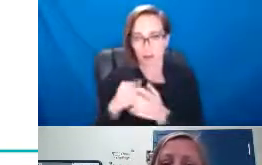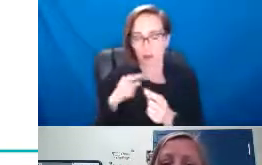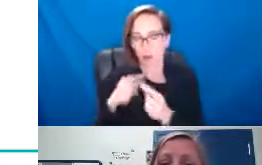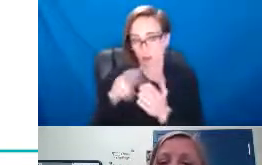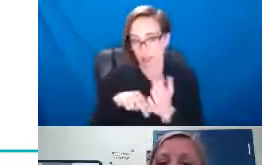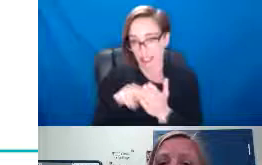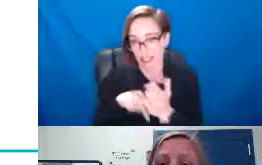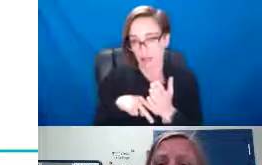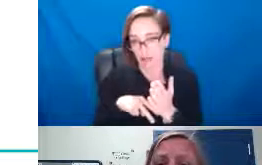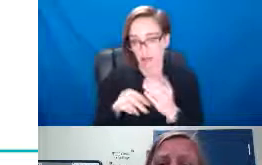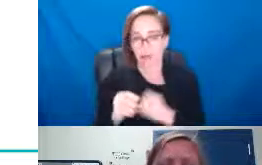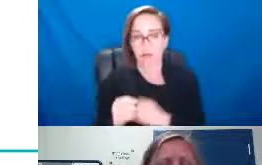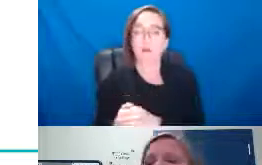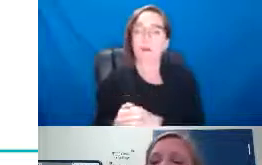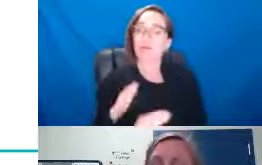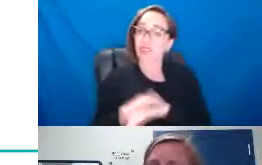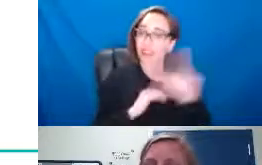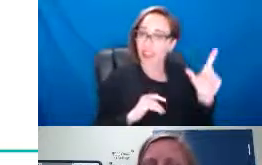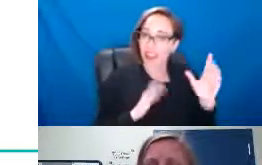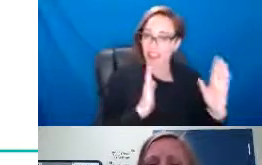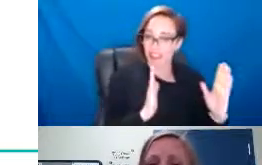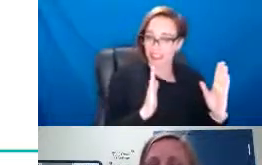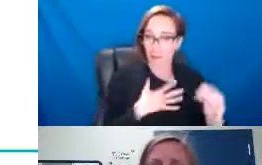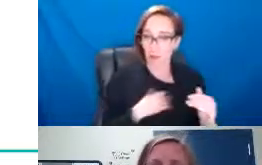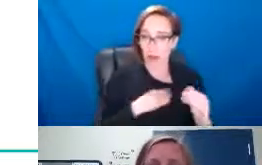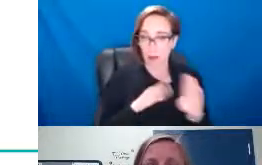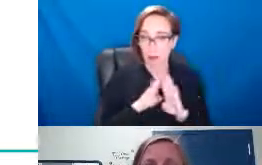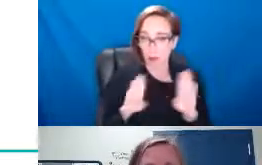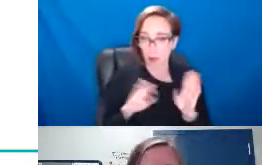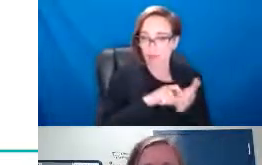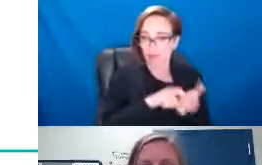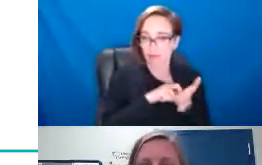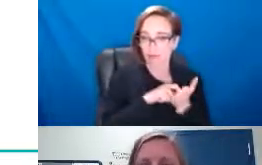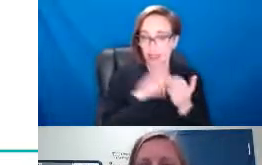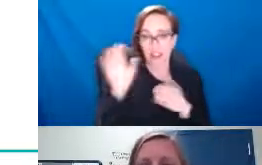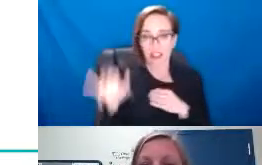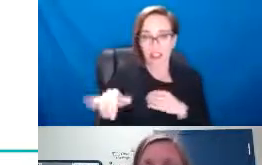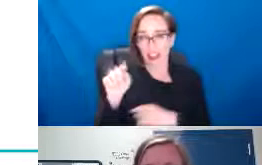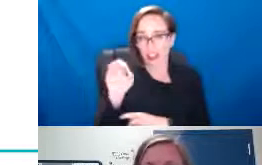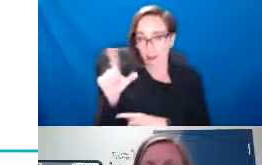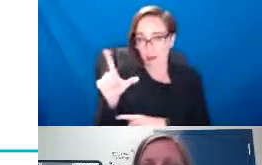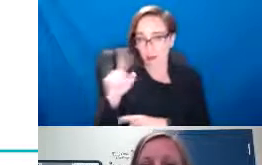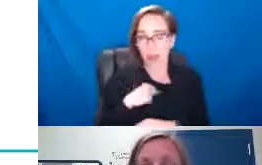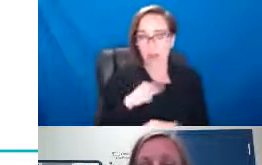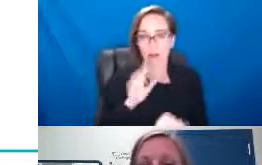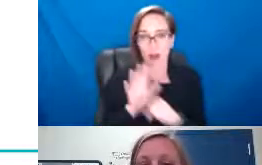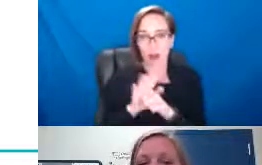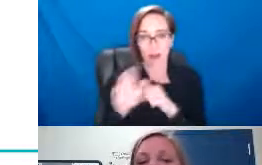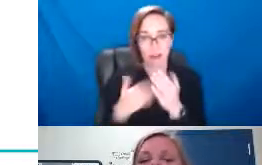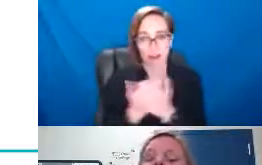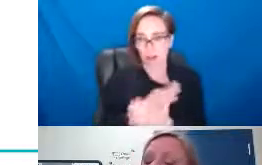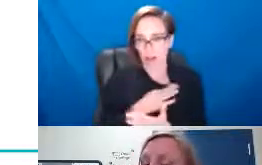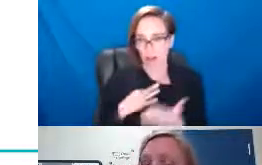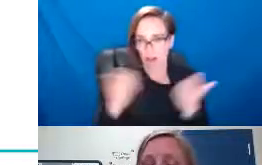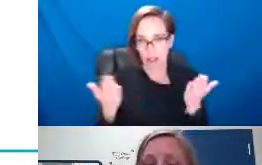As far as the whiteboard and marker go, that is a tool that I can promise you all of the staff here at the center